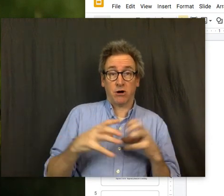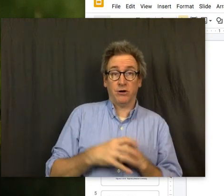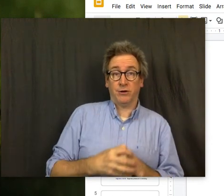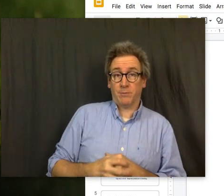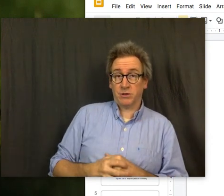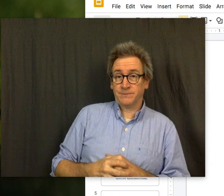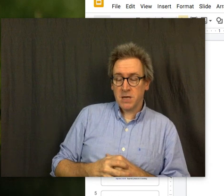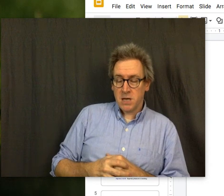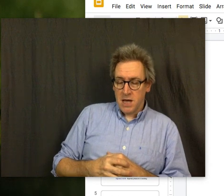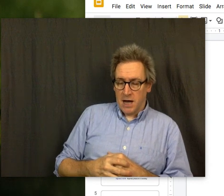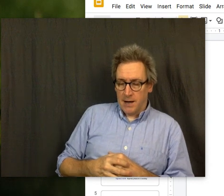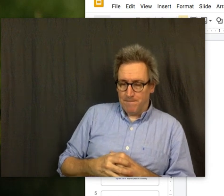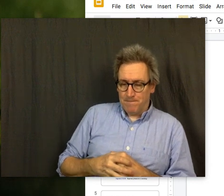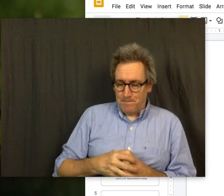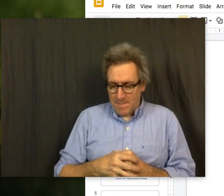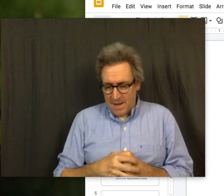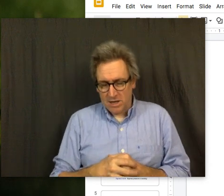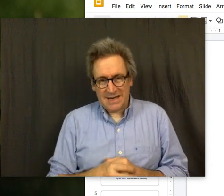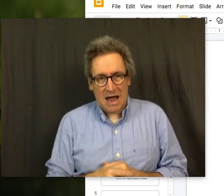numbers, cardinal numbers,